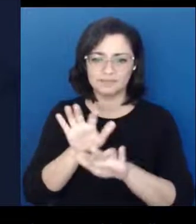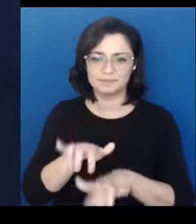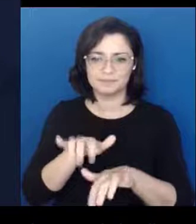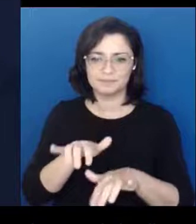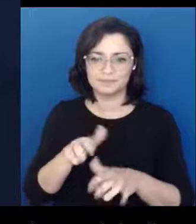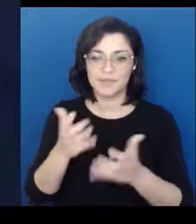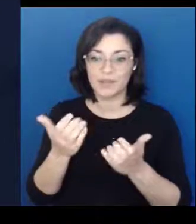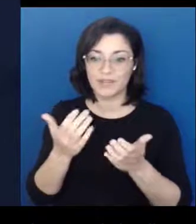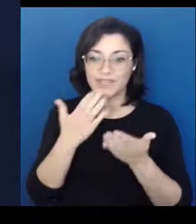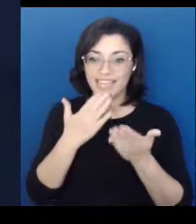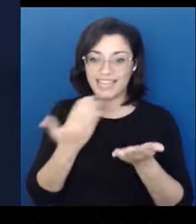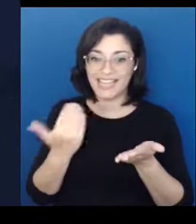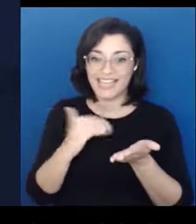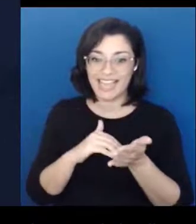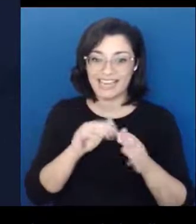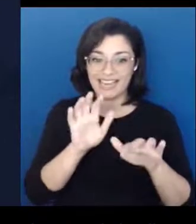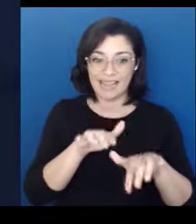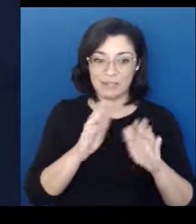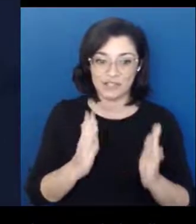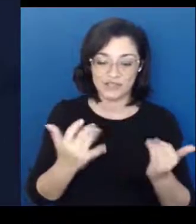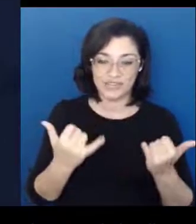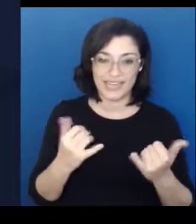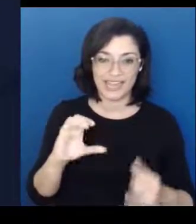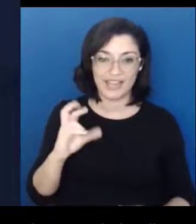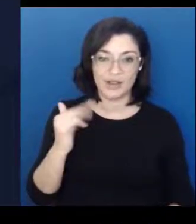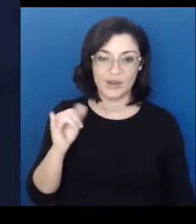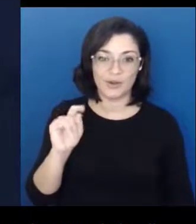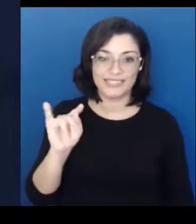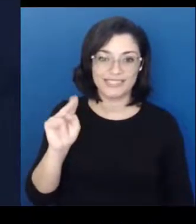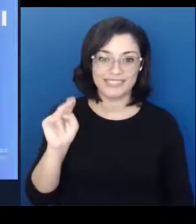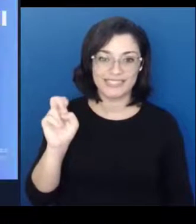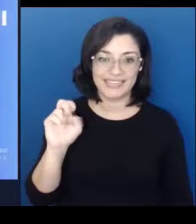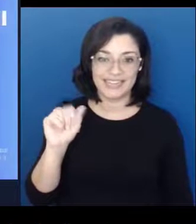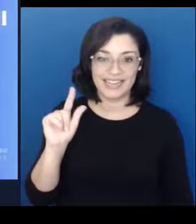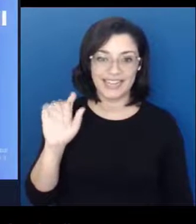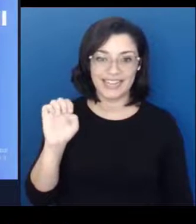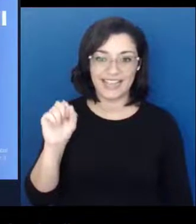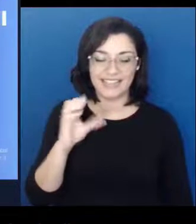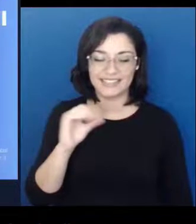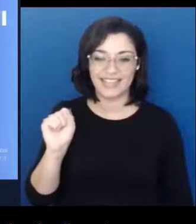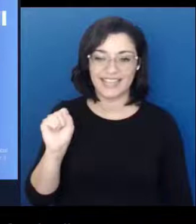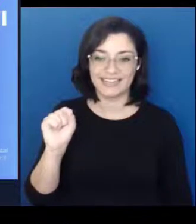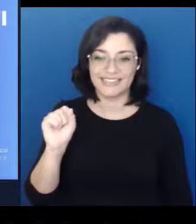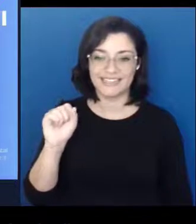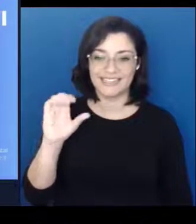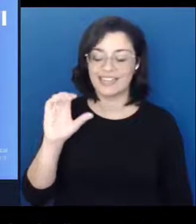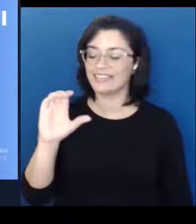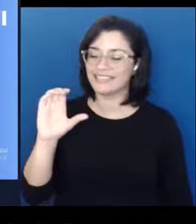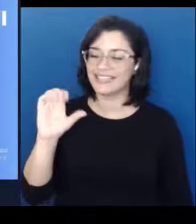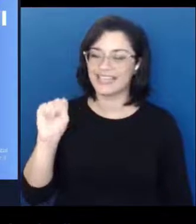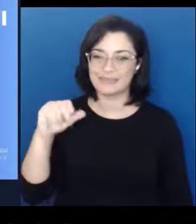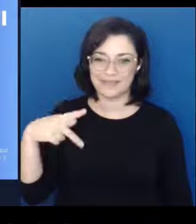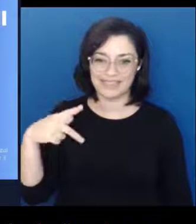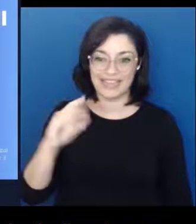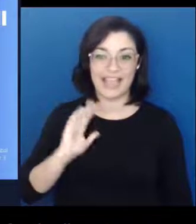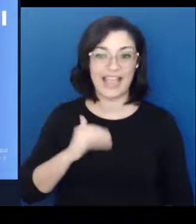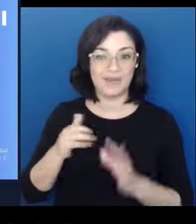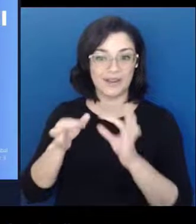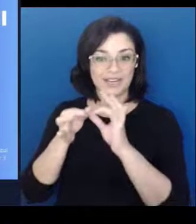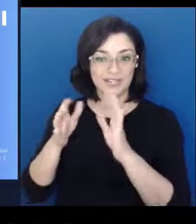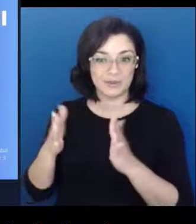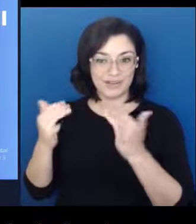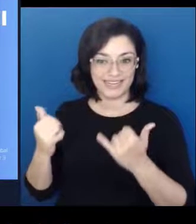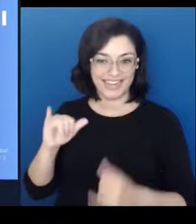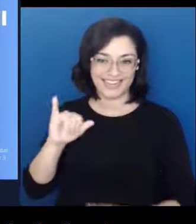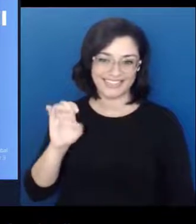Ailes, NCSP, our interpreter, Jessica, our